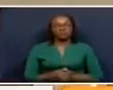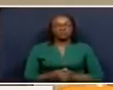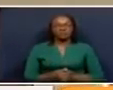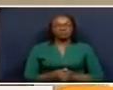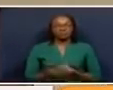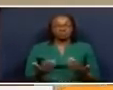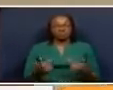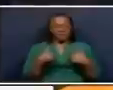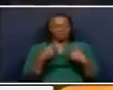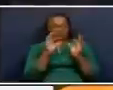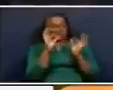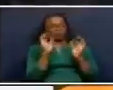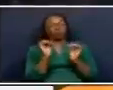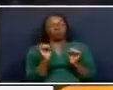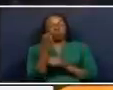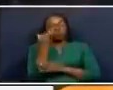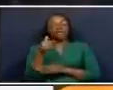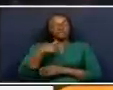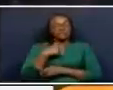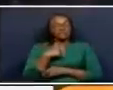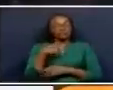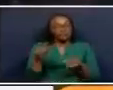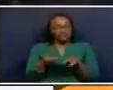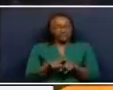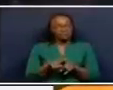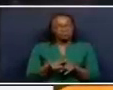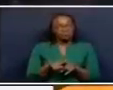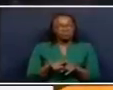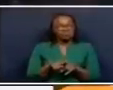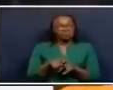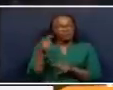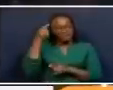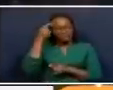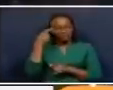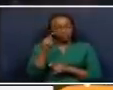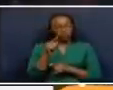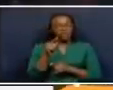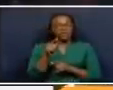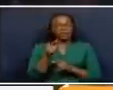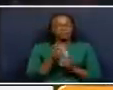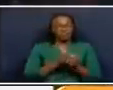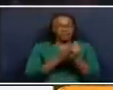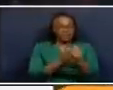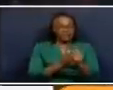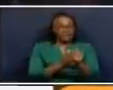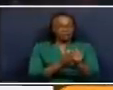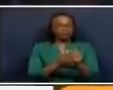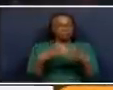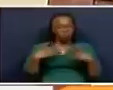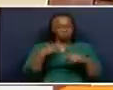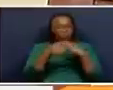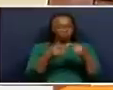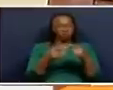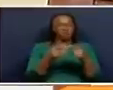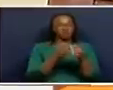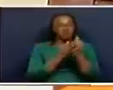surprised myself. I hold the view, like Waiganjo, that for the incumbent is very difficult because there are many questions that